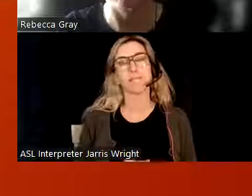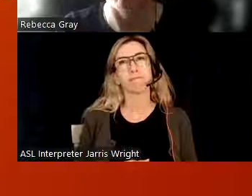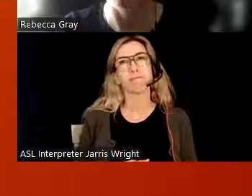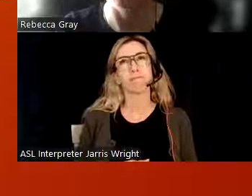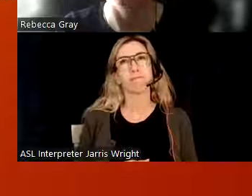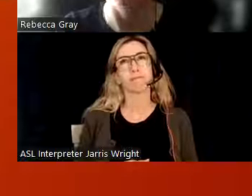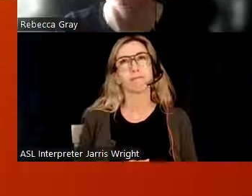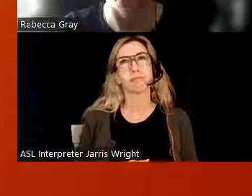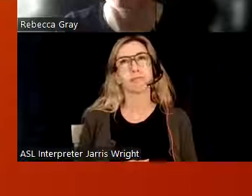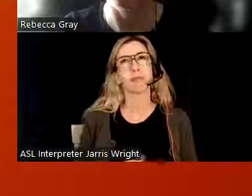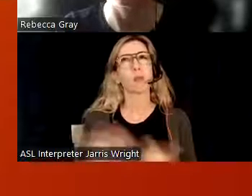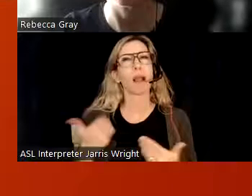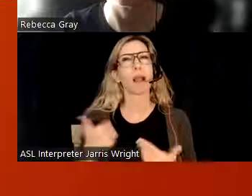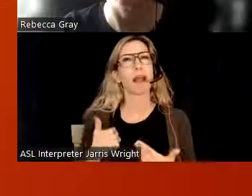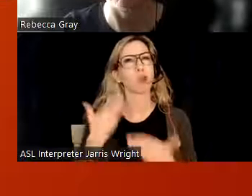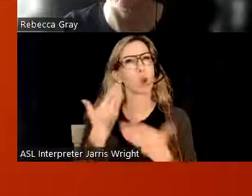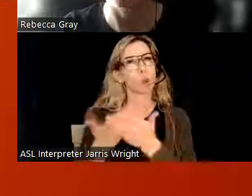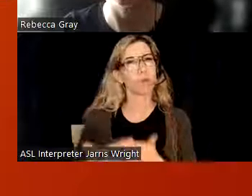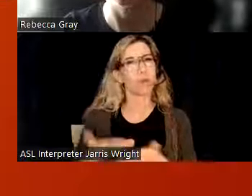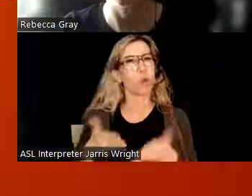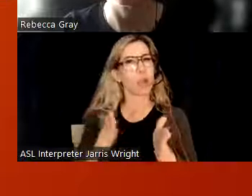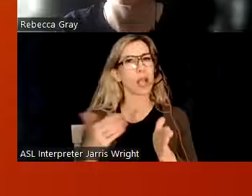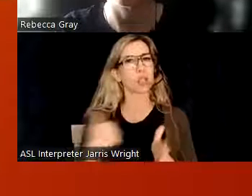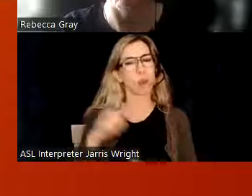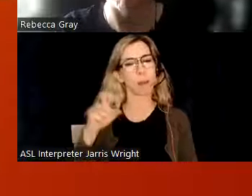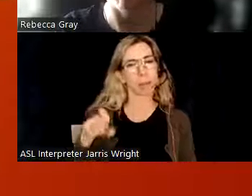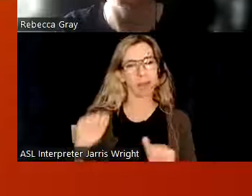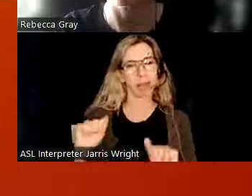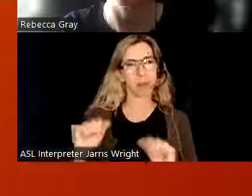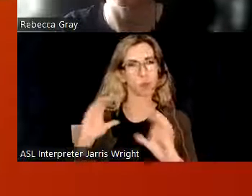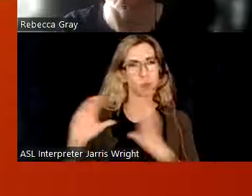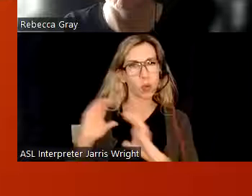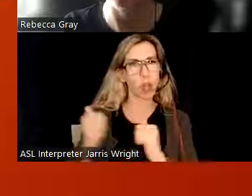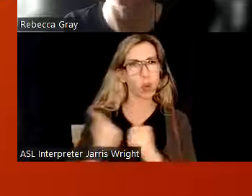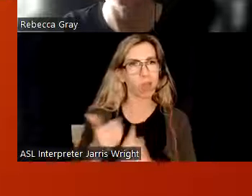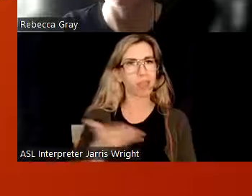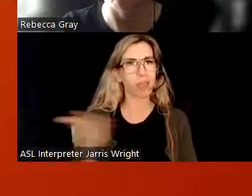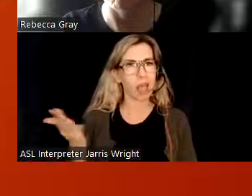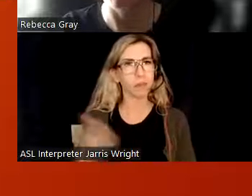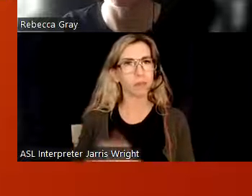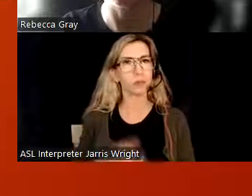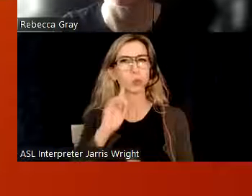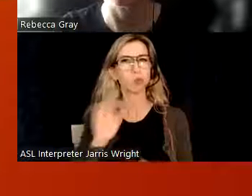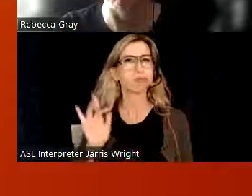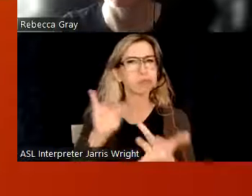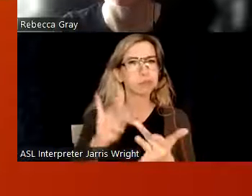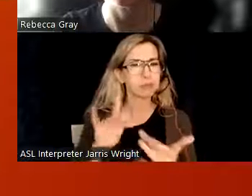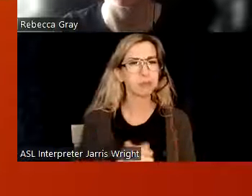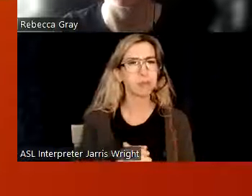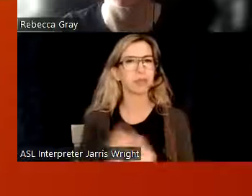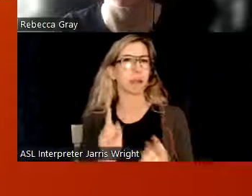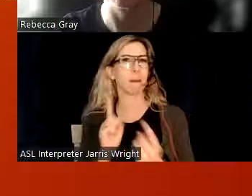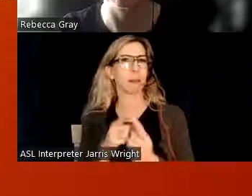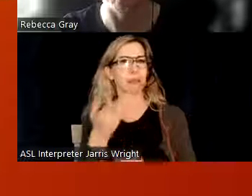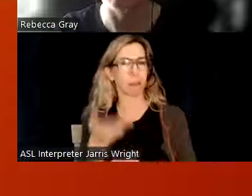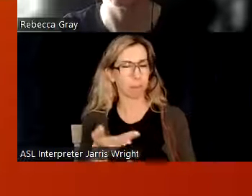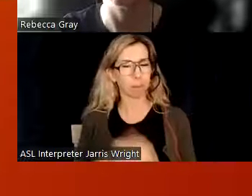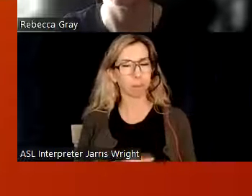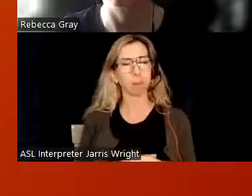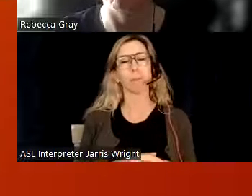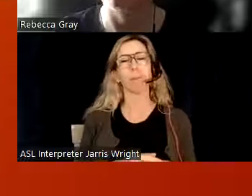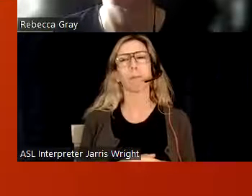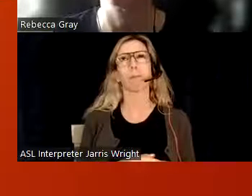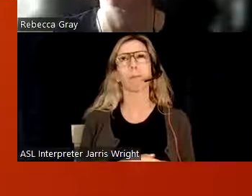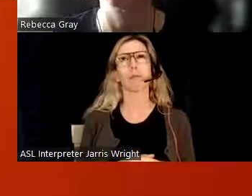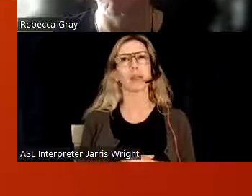proven ways that we need to be able to communicate with them, to reach them and meet them where they're at, and have them responsive